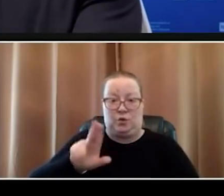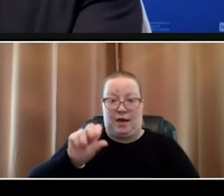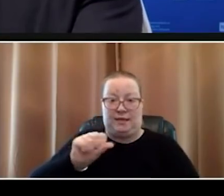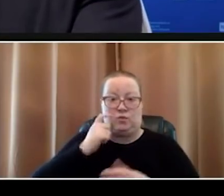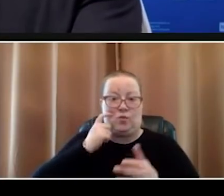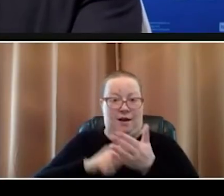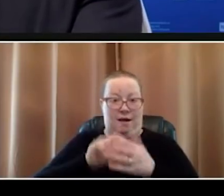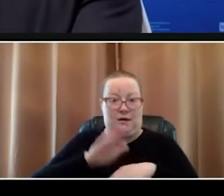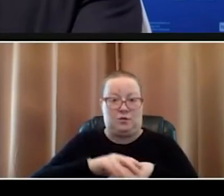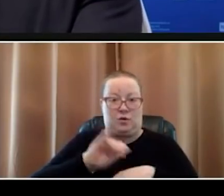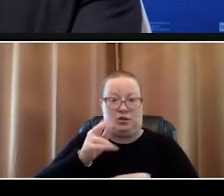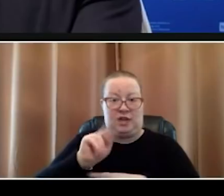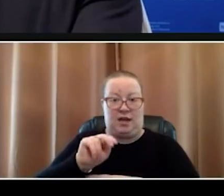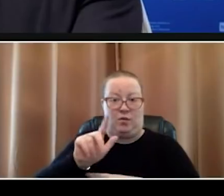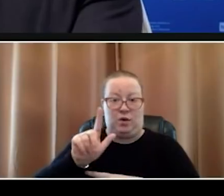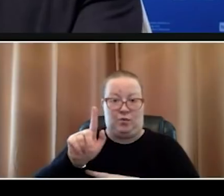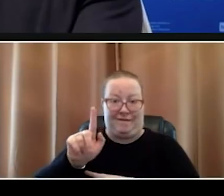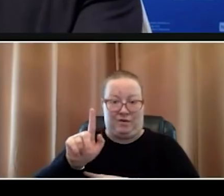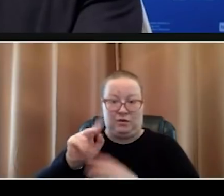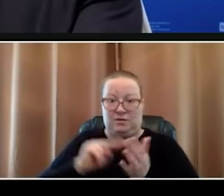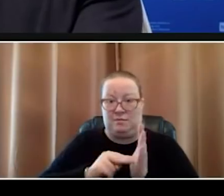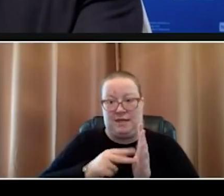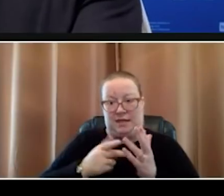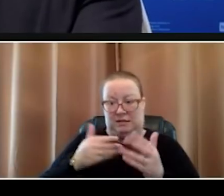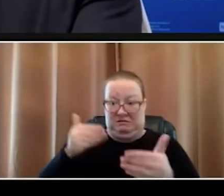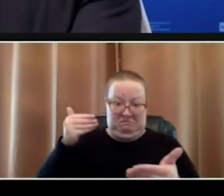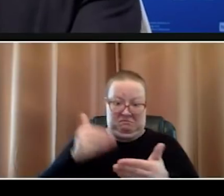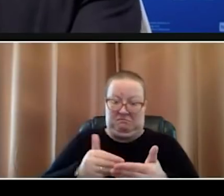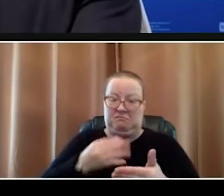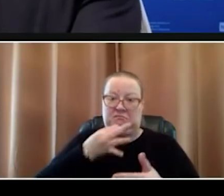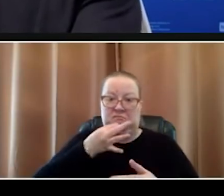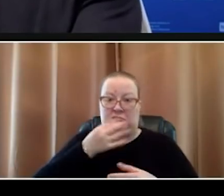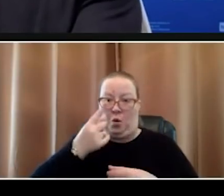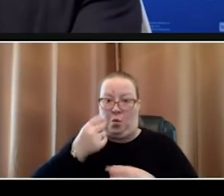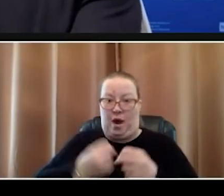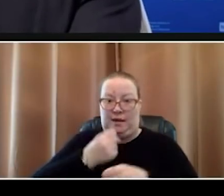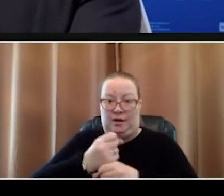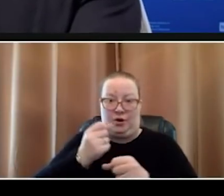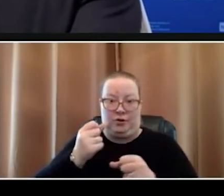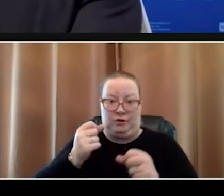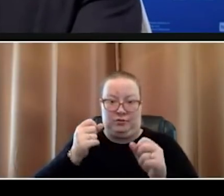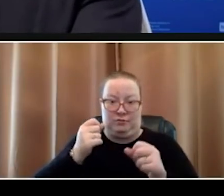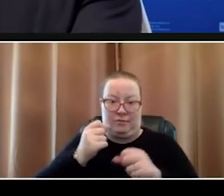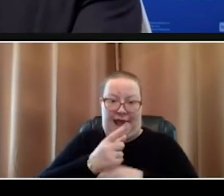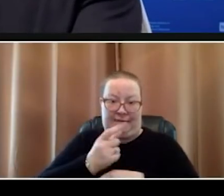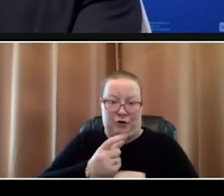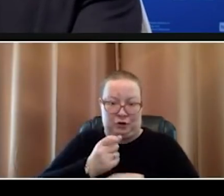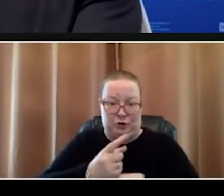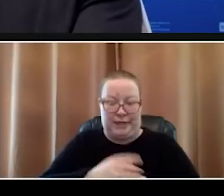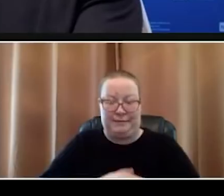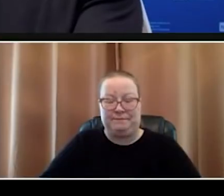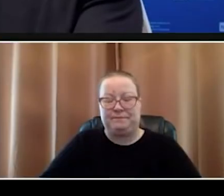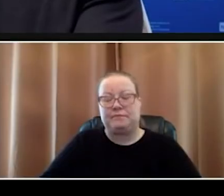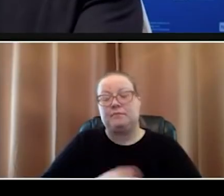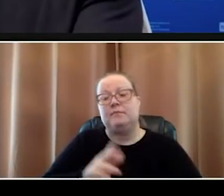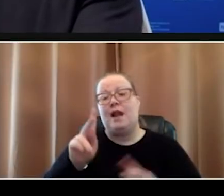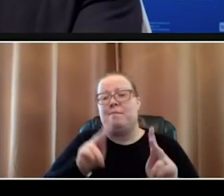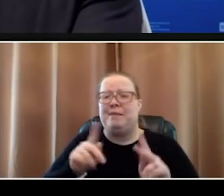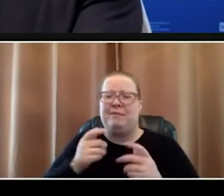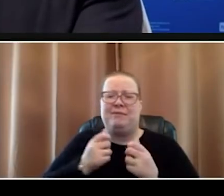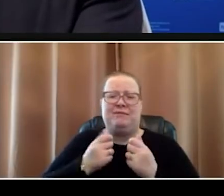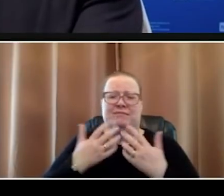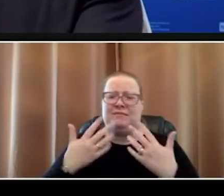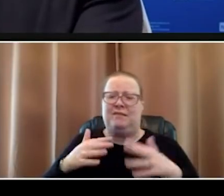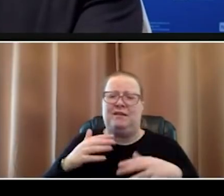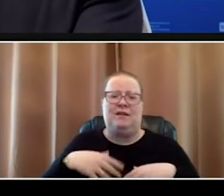21st. So we're just a couple of weeks away from the 1 year anniversary. And people are really worn out from this. So